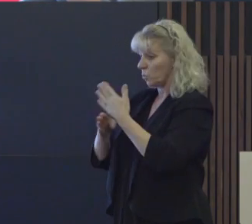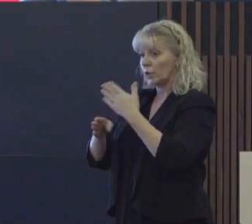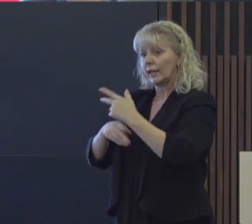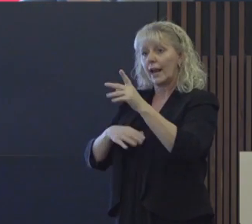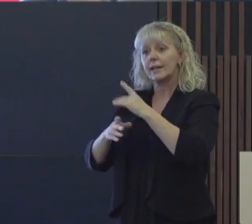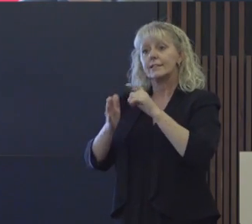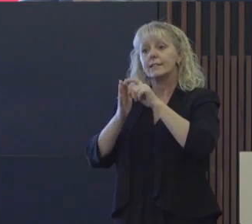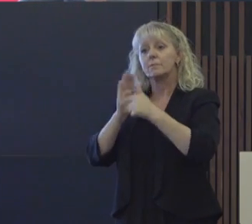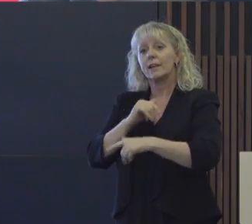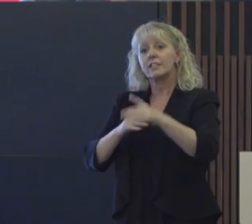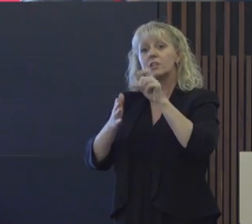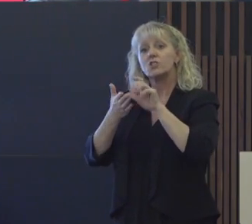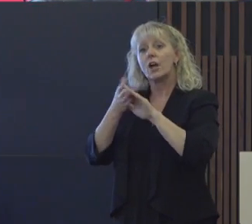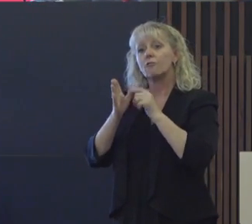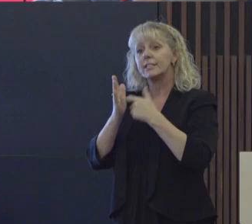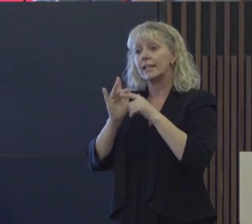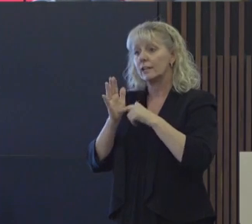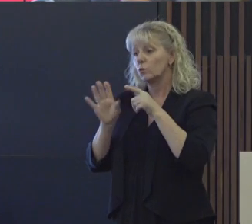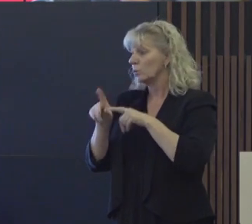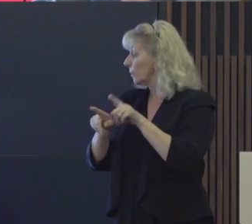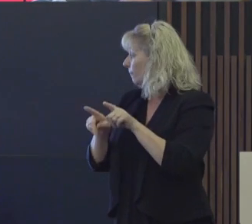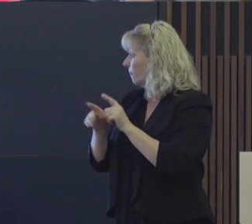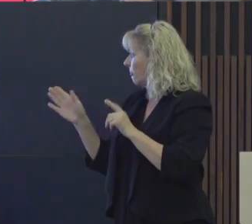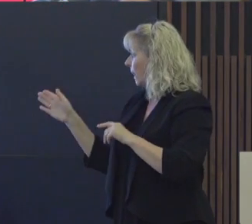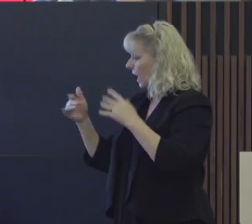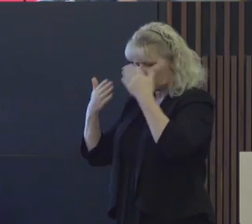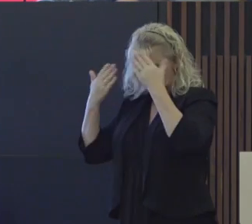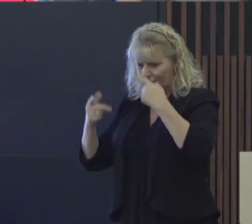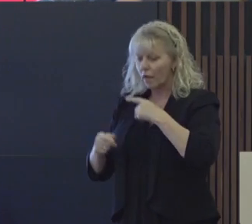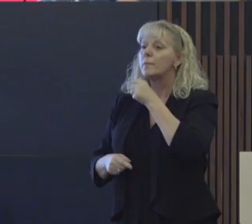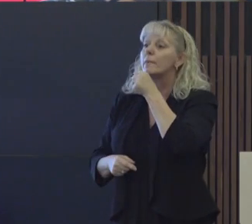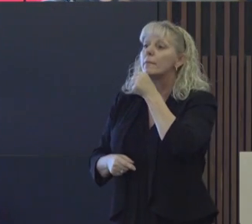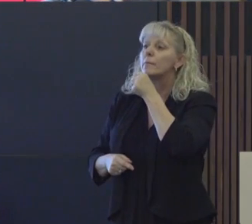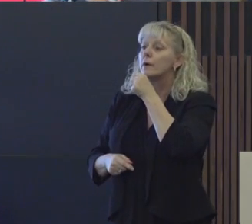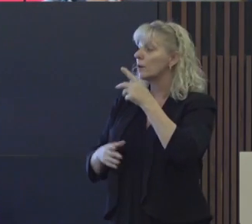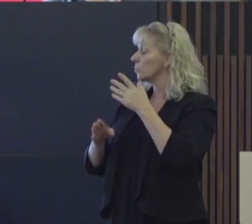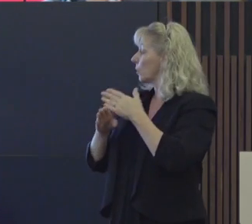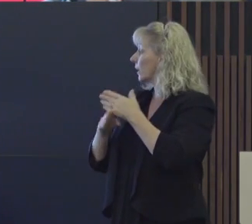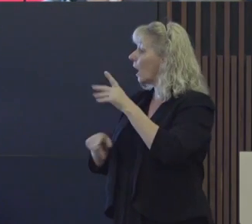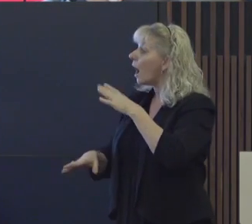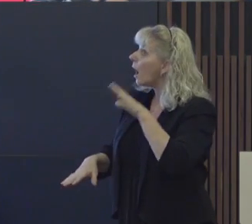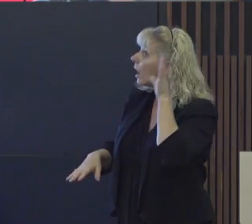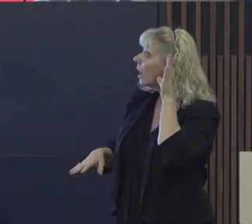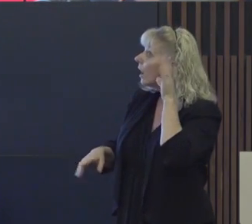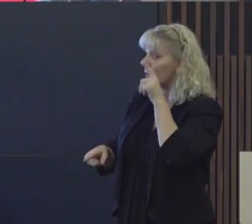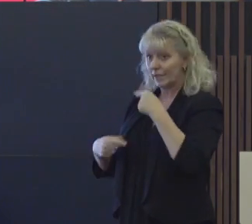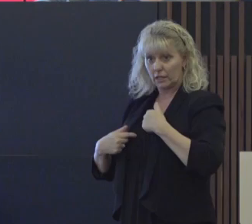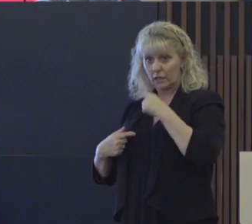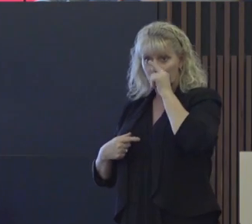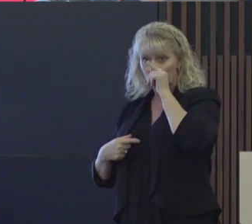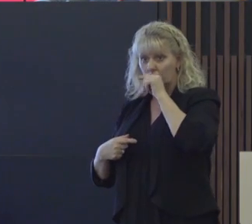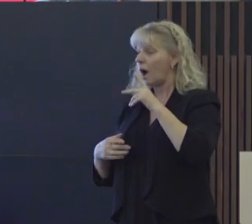disability charity. Yep. And I think, don't know with this... it'll come on. It'll okay. Just keep talking. Hope everyone can hear.